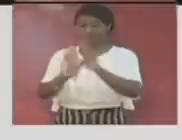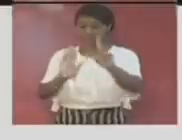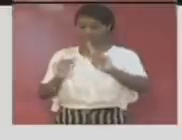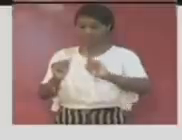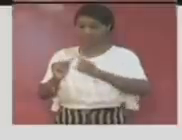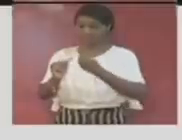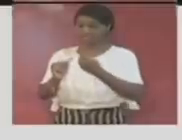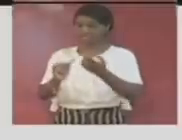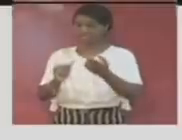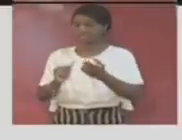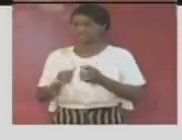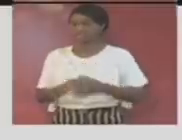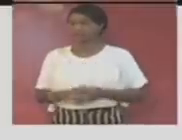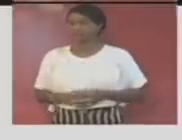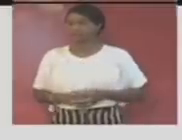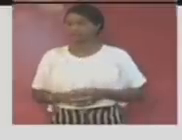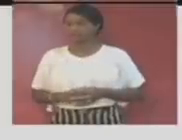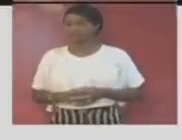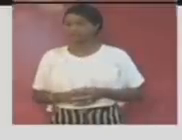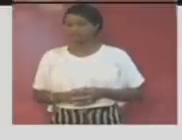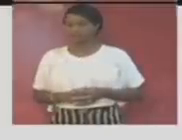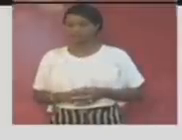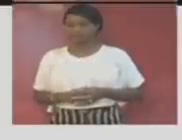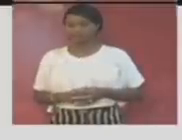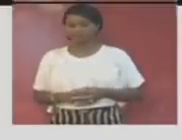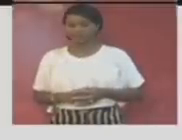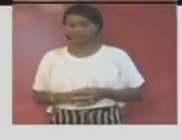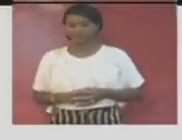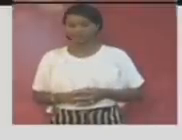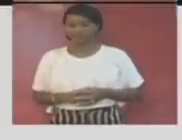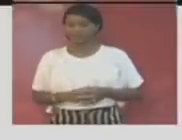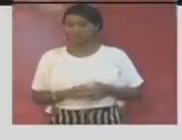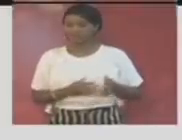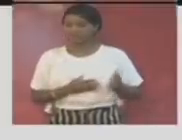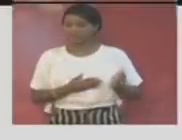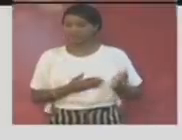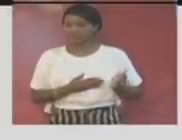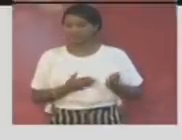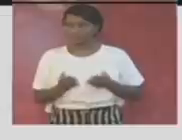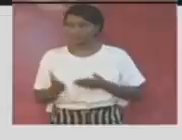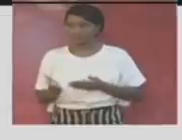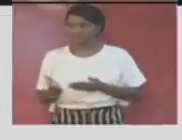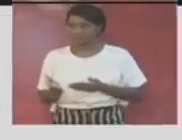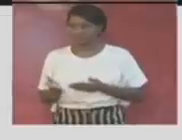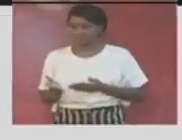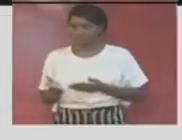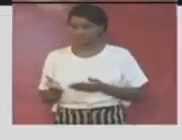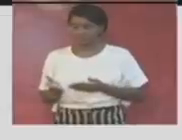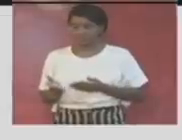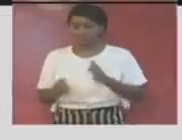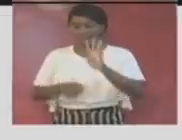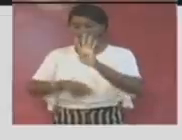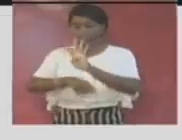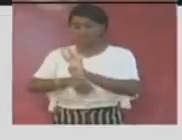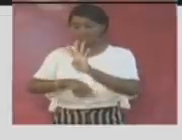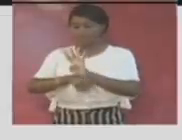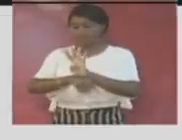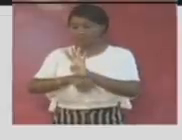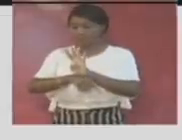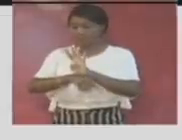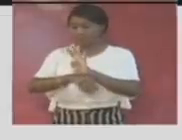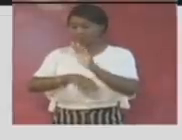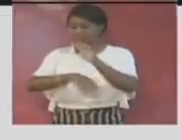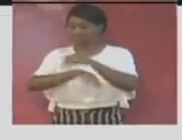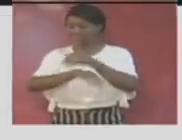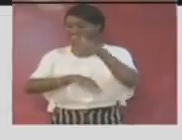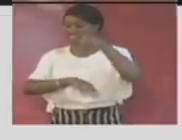first? So the data that we're presenting is at the 4 p.m. update for January 26th,